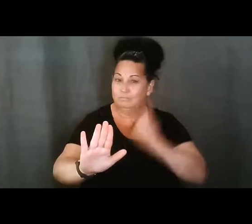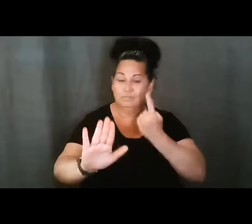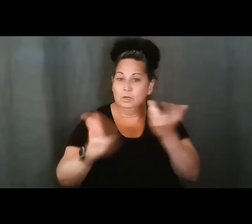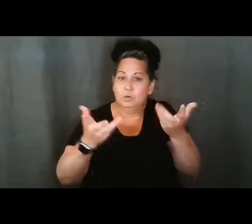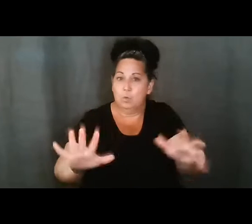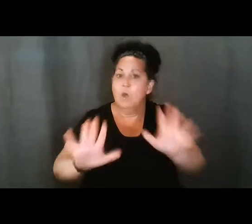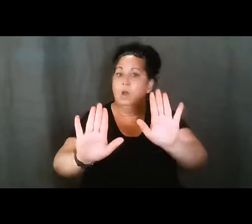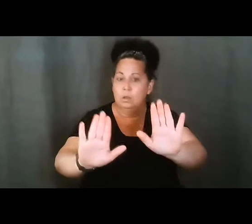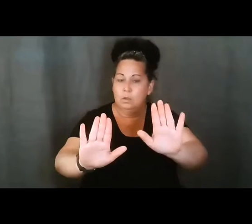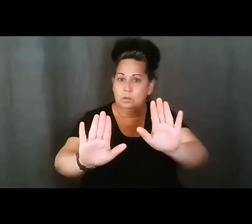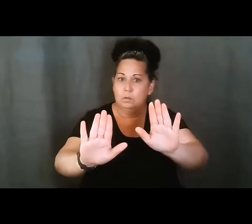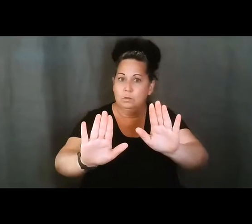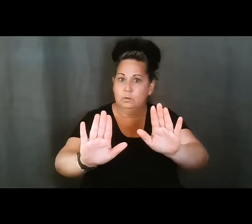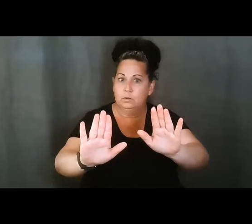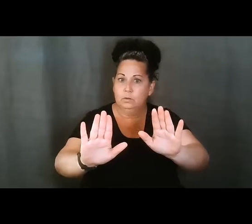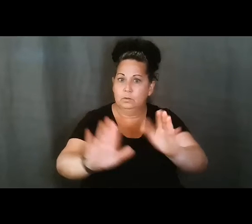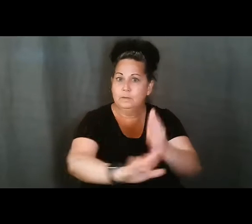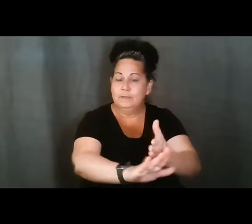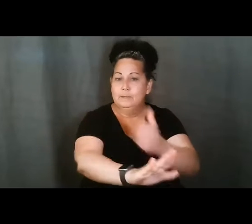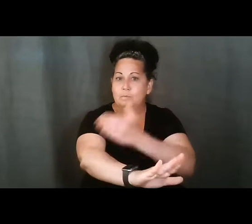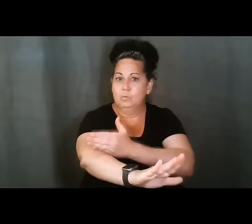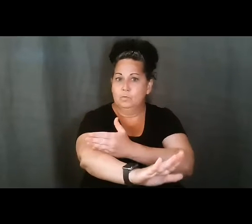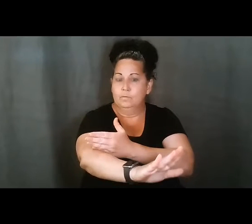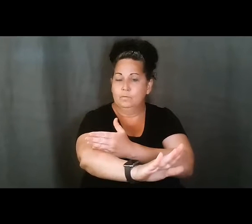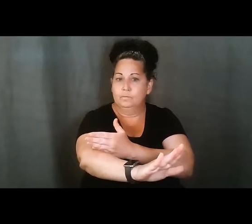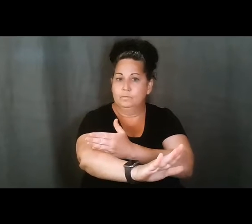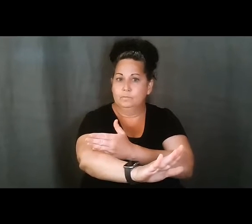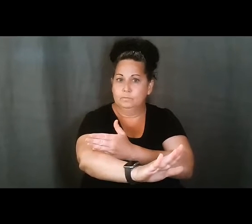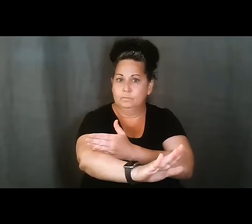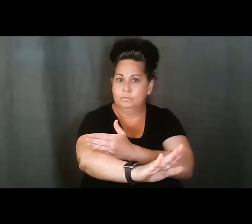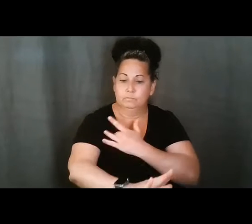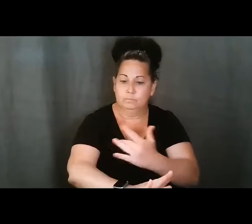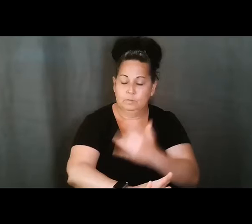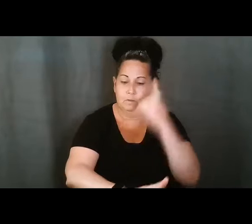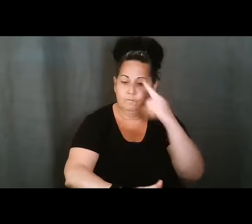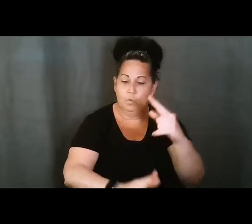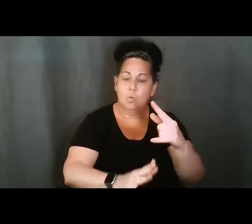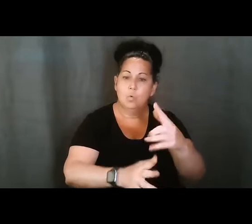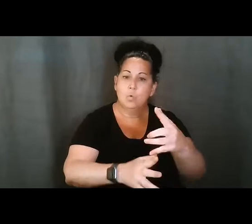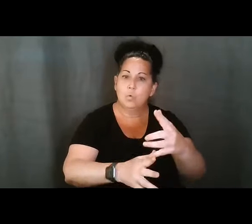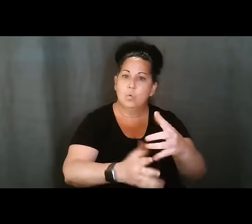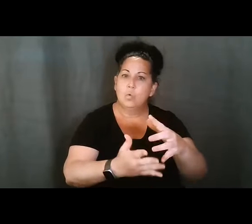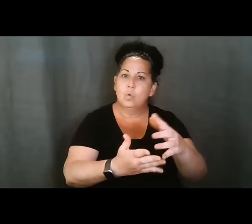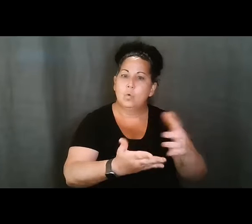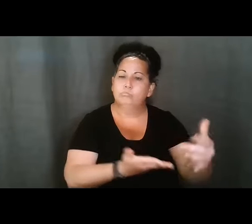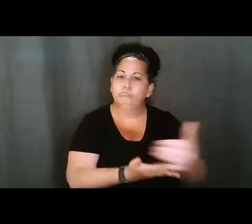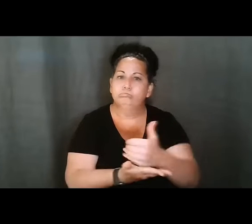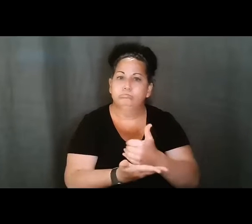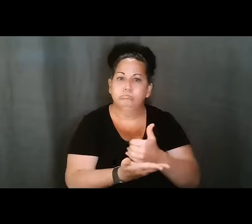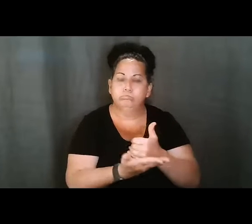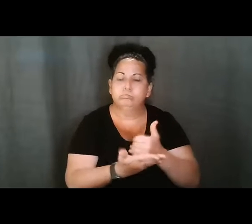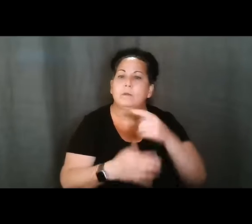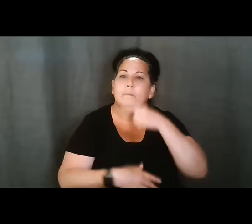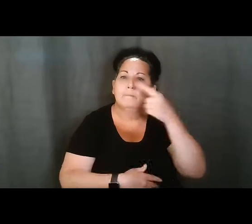When it says it decreases the likelihood of receiving public assistance and living in public housing, we're not saying